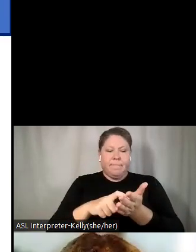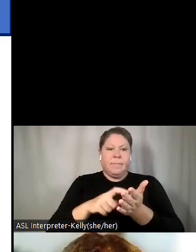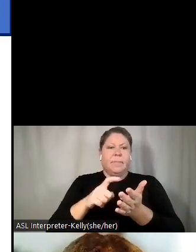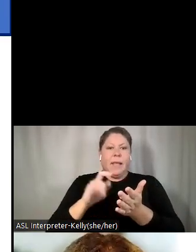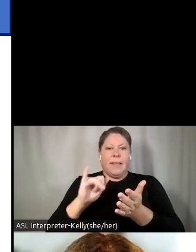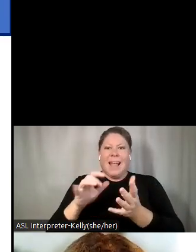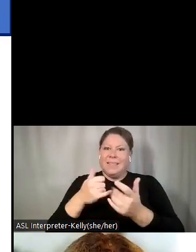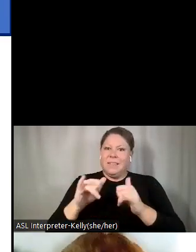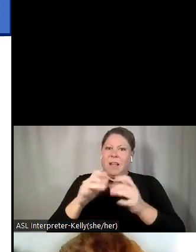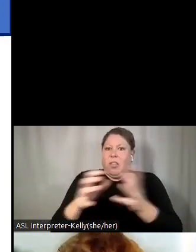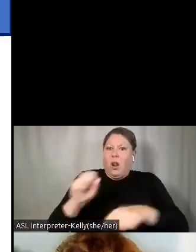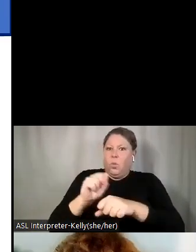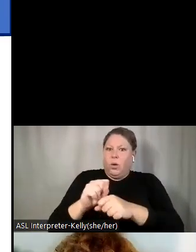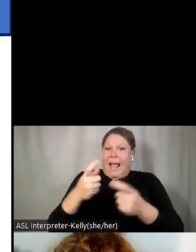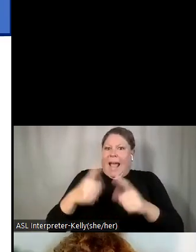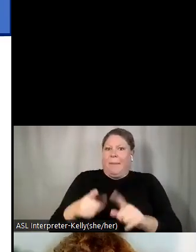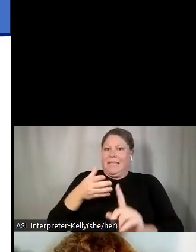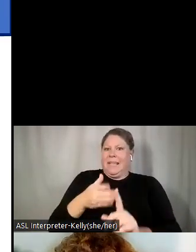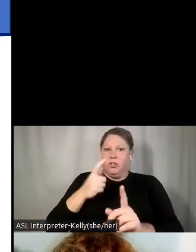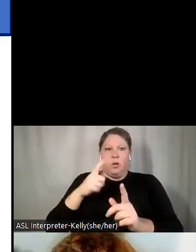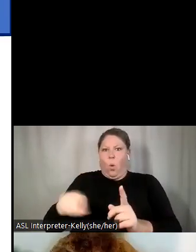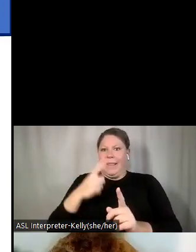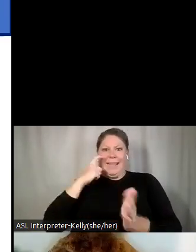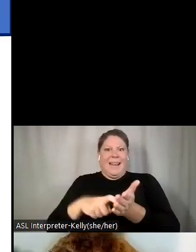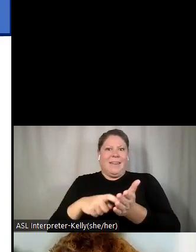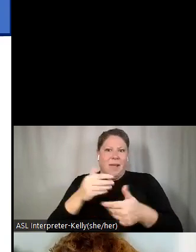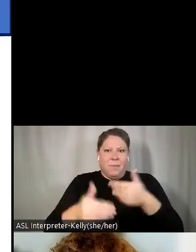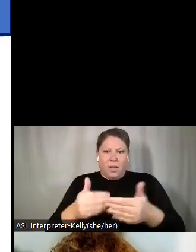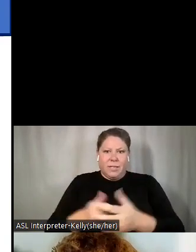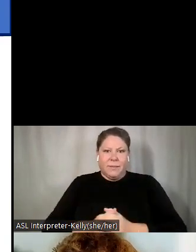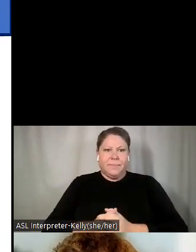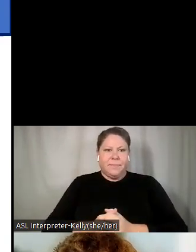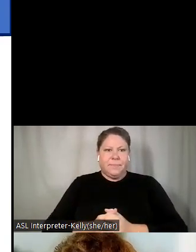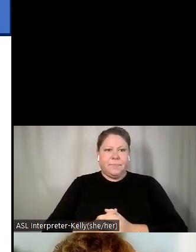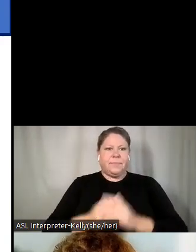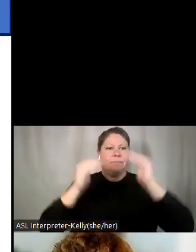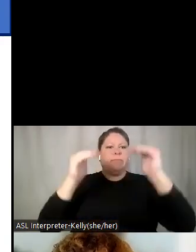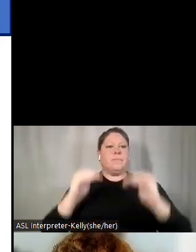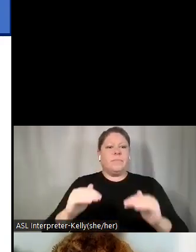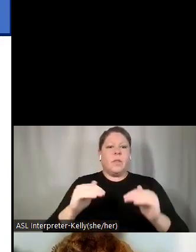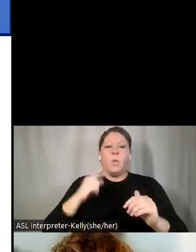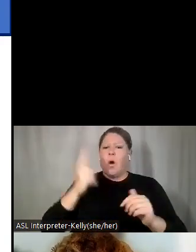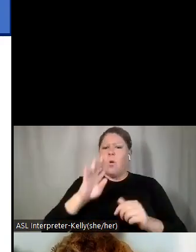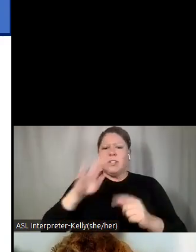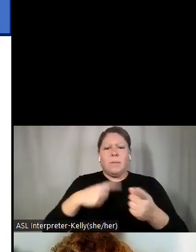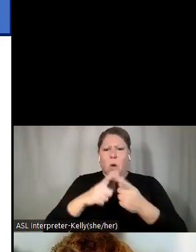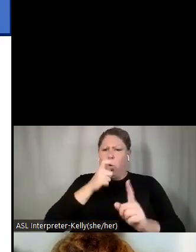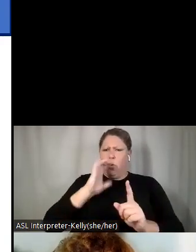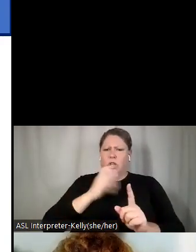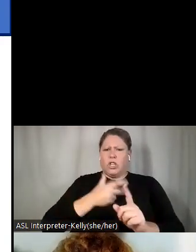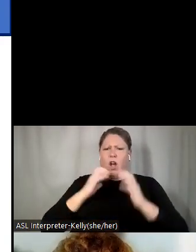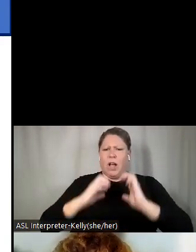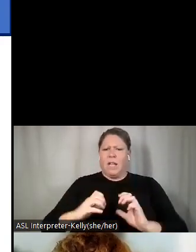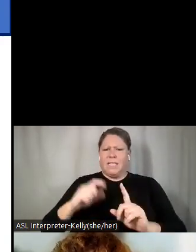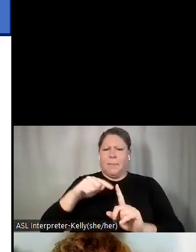please. We also talk a lot about who is our customer at CDPH, and this is another word that sometimes people